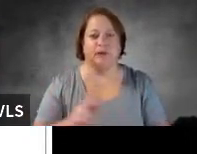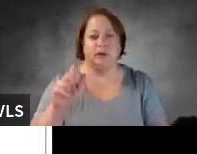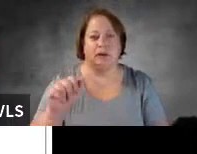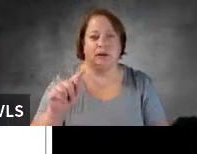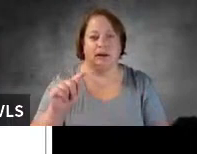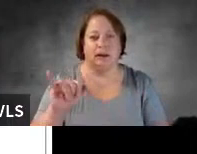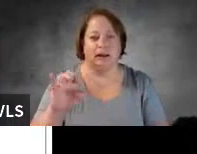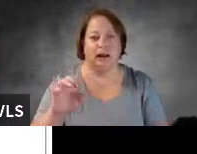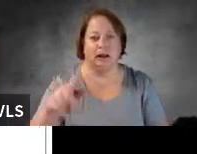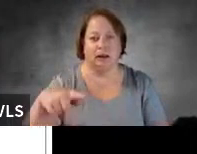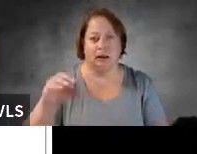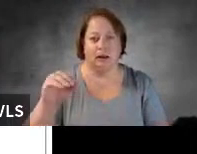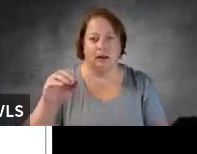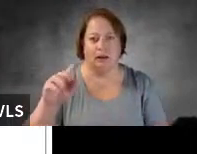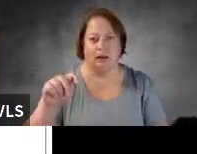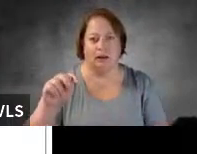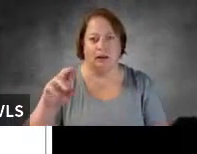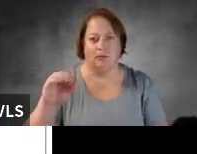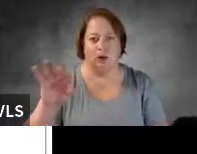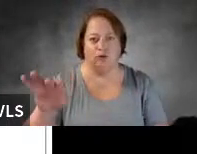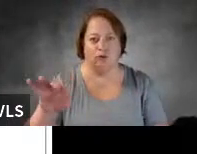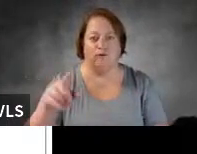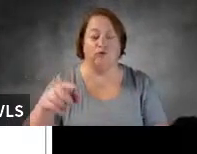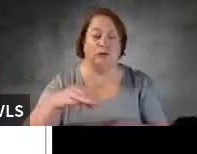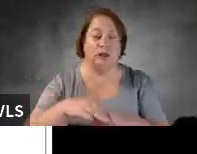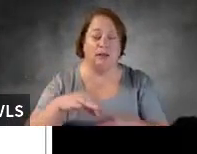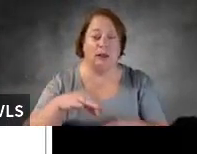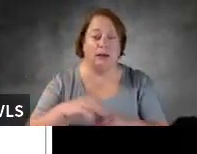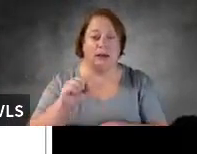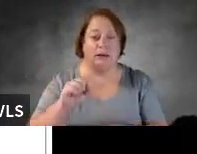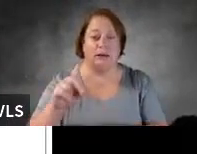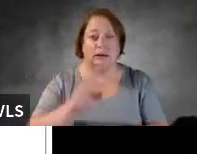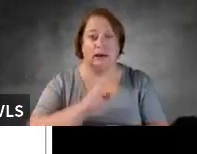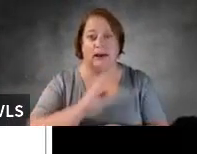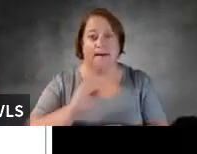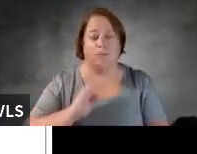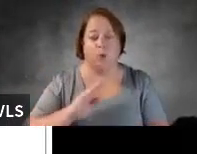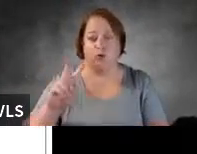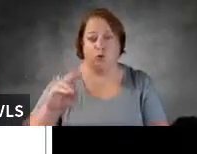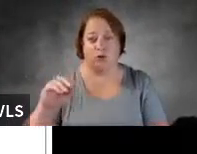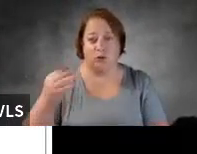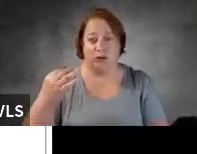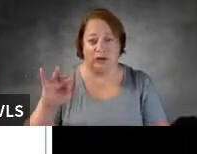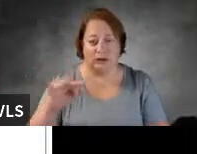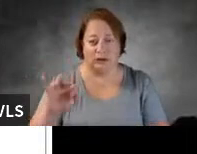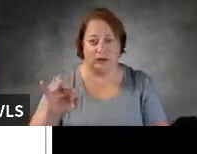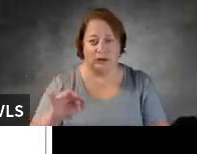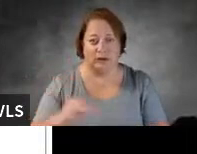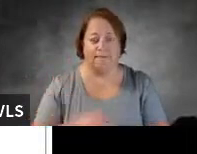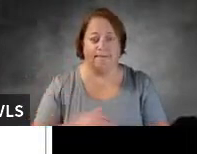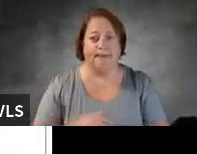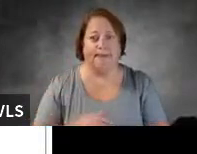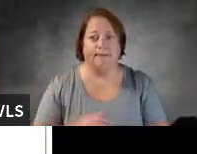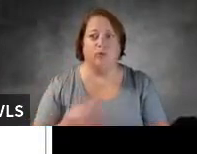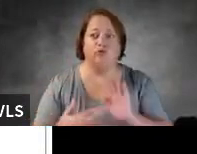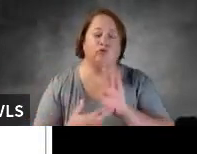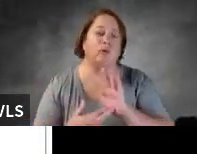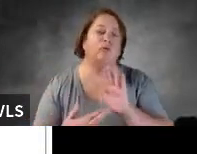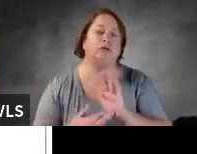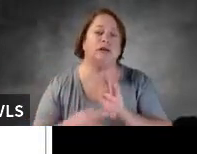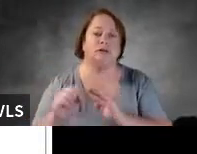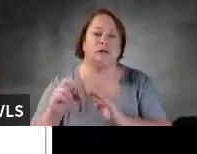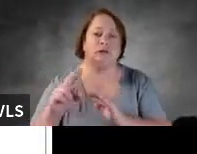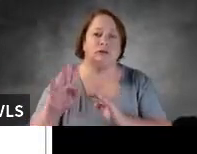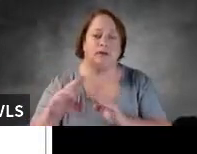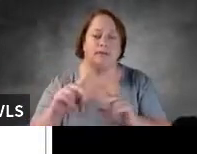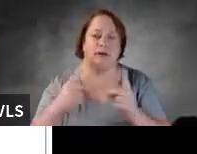Katie Patroff. Katie was elected to the SSD Board of Education 2019. She represents